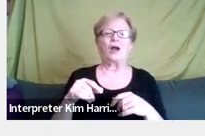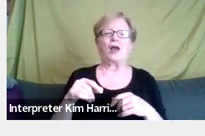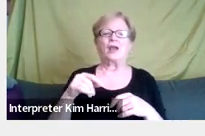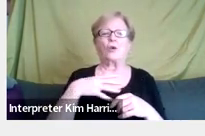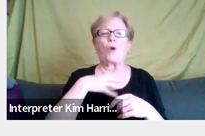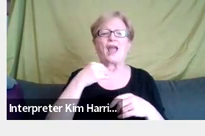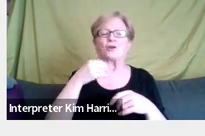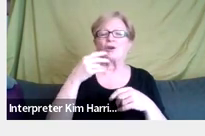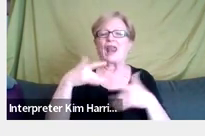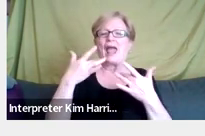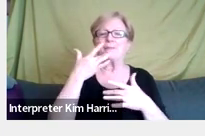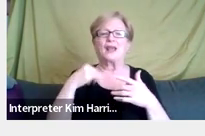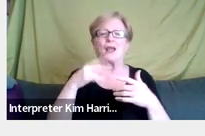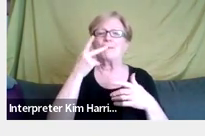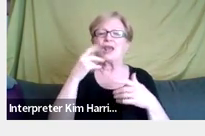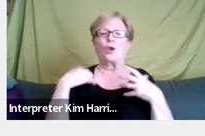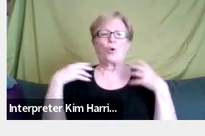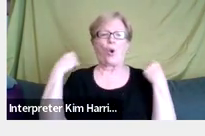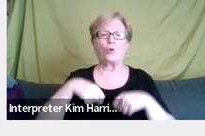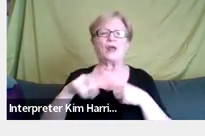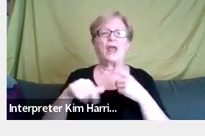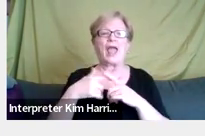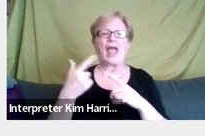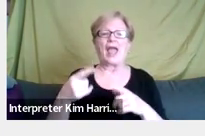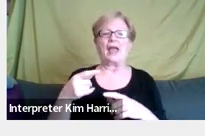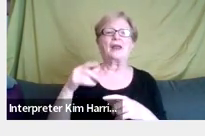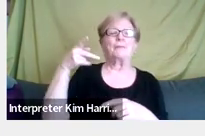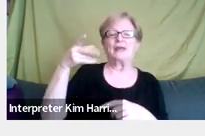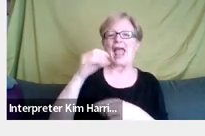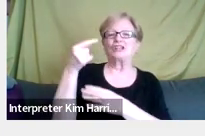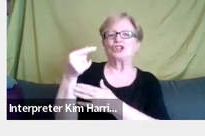and there's a P&G logo in the back.